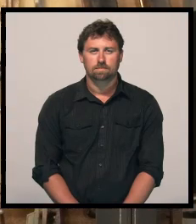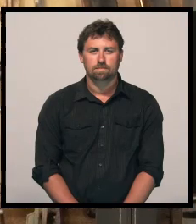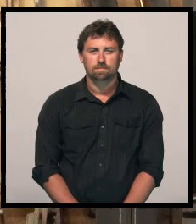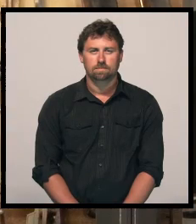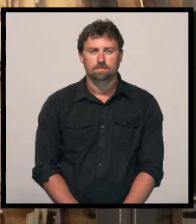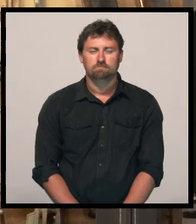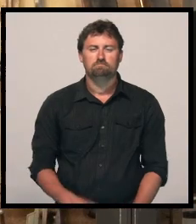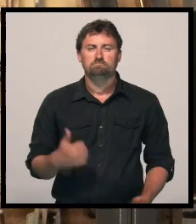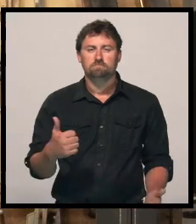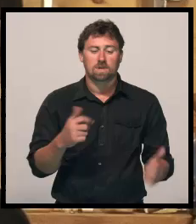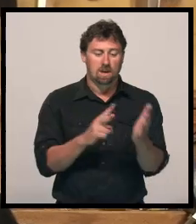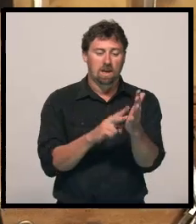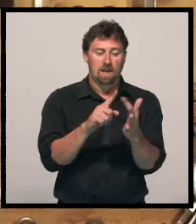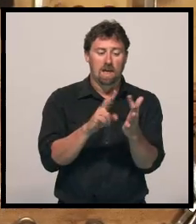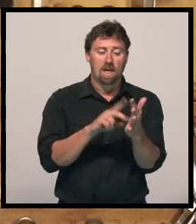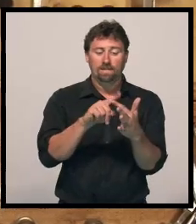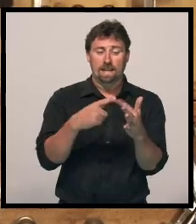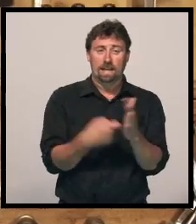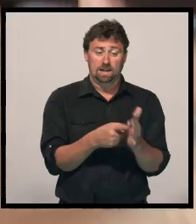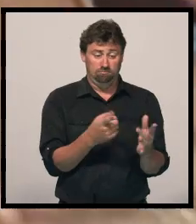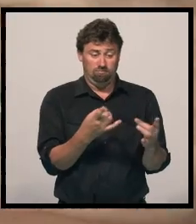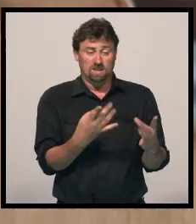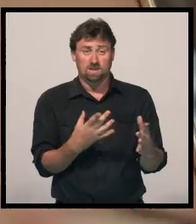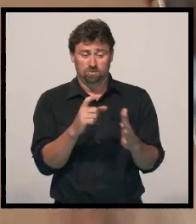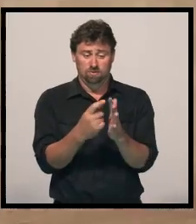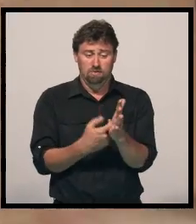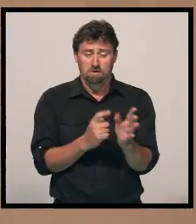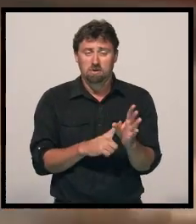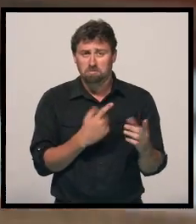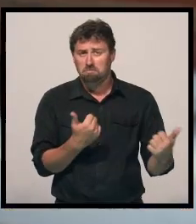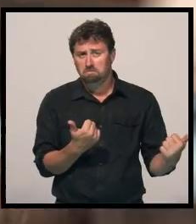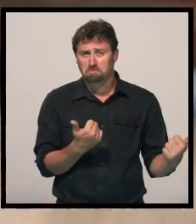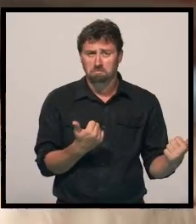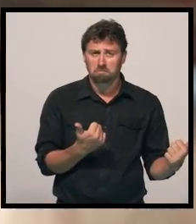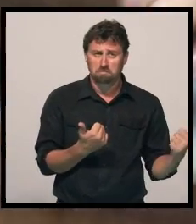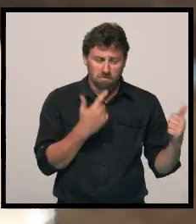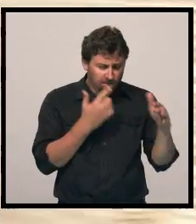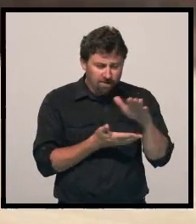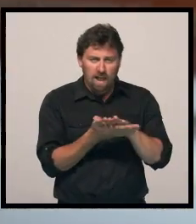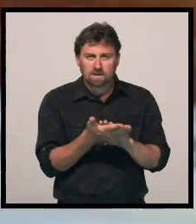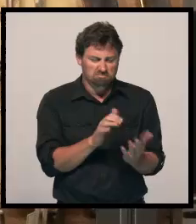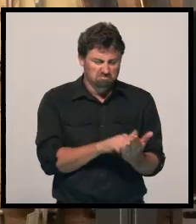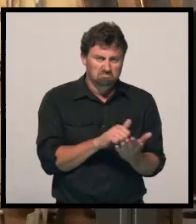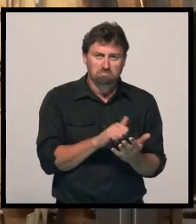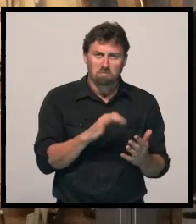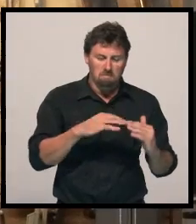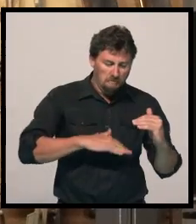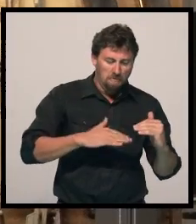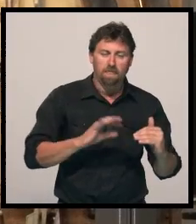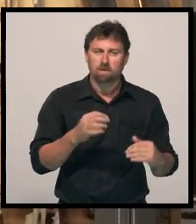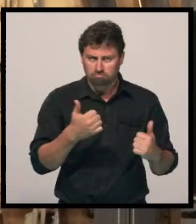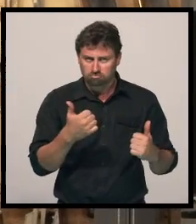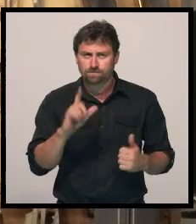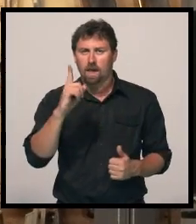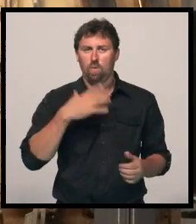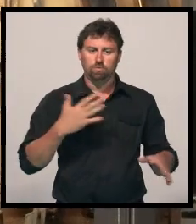Okay, the veneer one is now dry, and as you can see, it's nice and flat and firm. Now we put the top